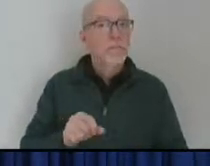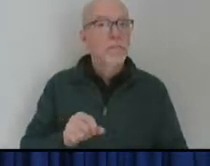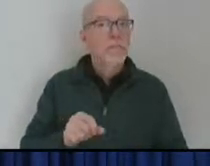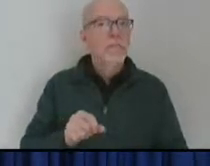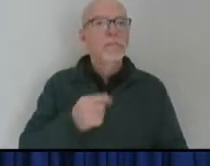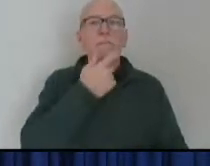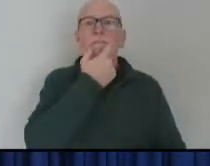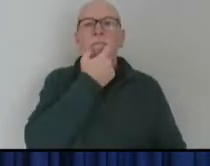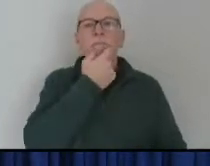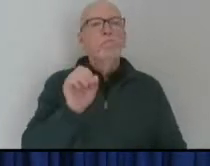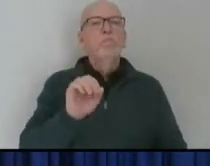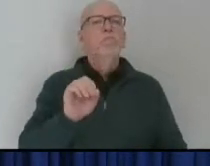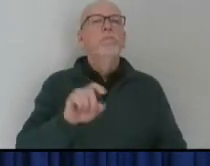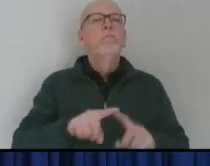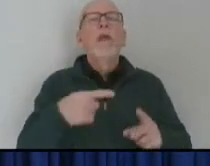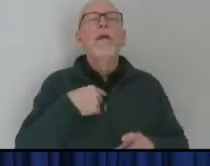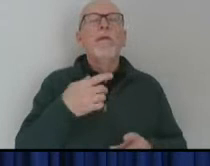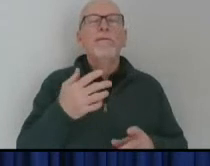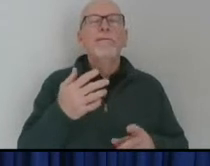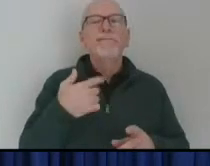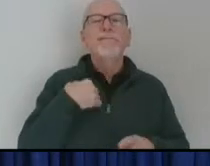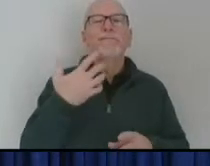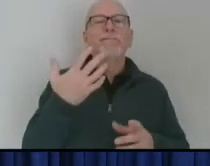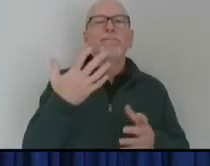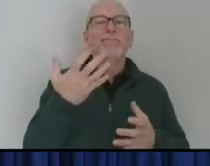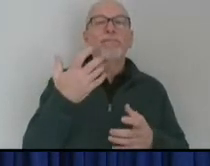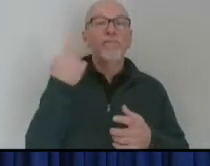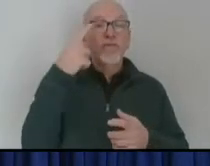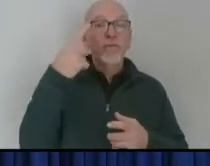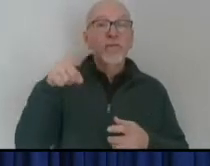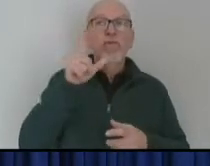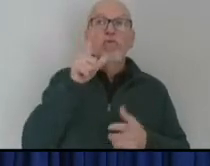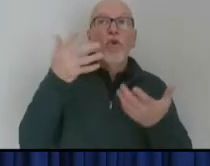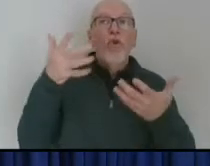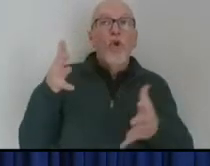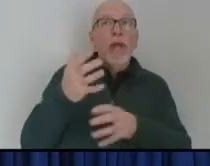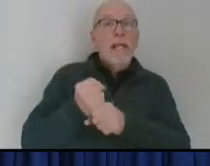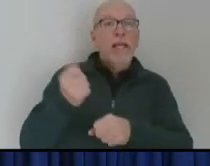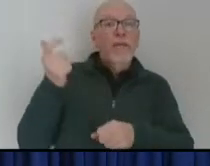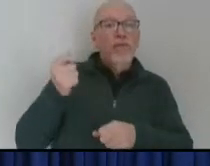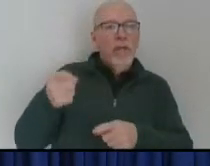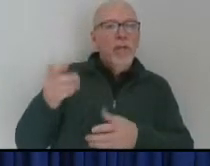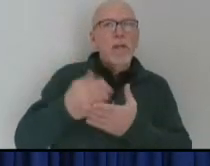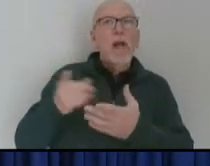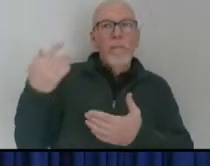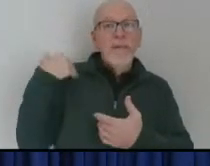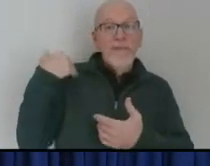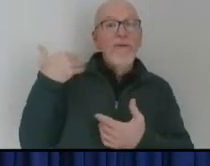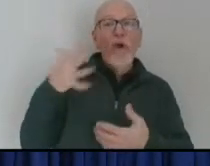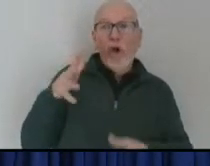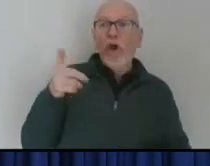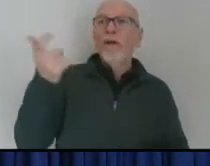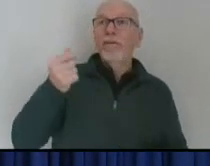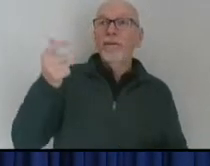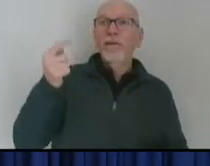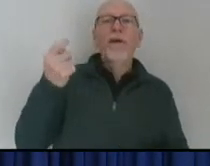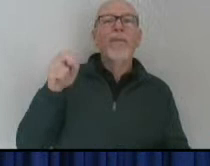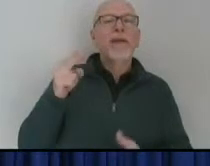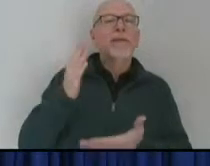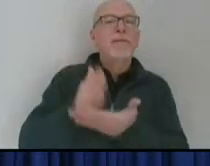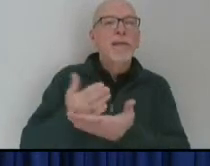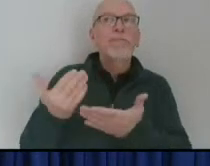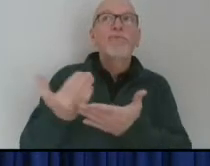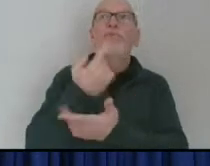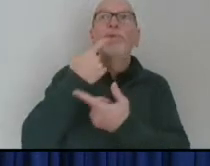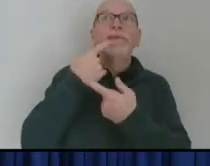Actually, I didn't, but I did want to say these were people who were already getting checks under the previous program. And when the new one was announced